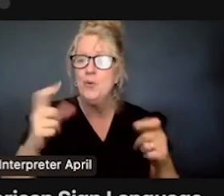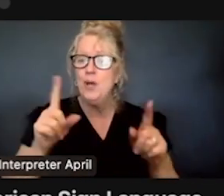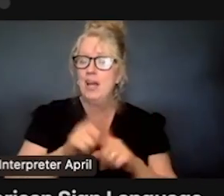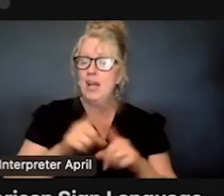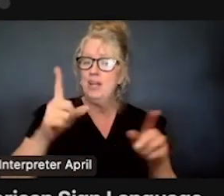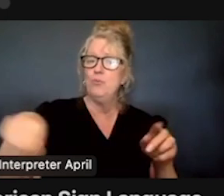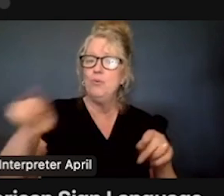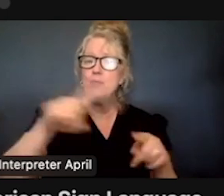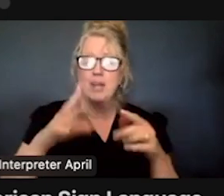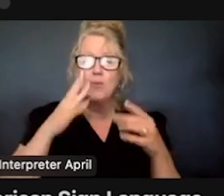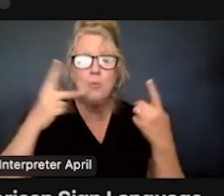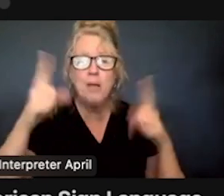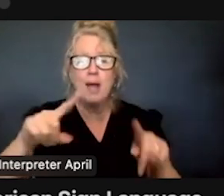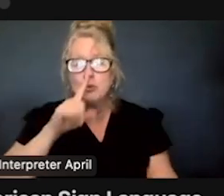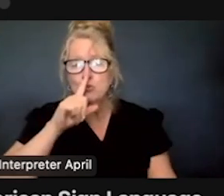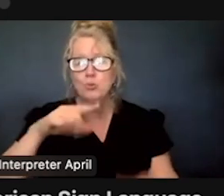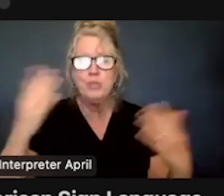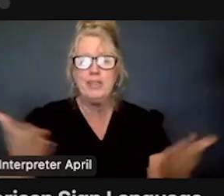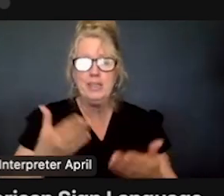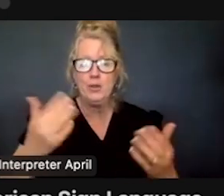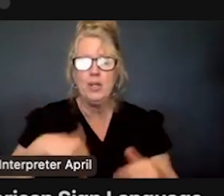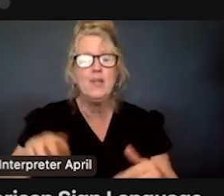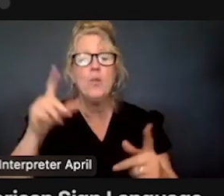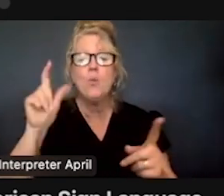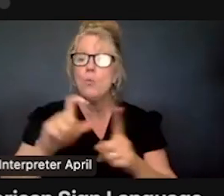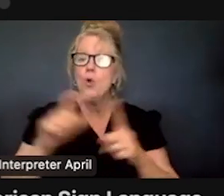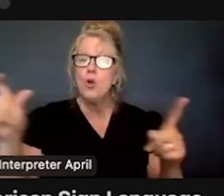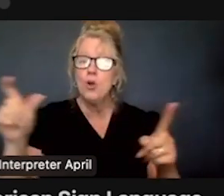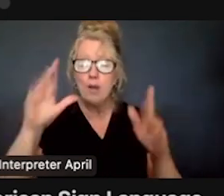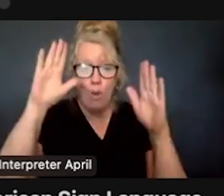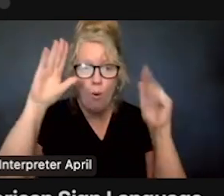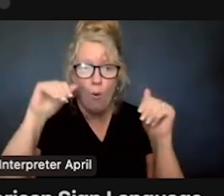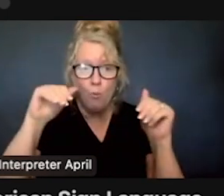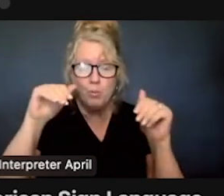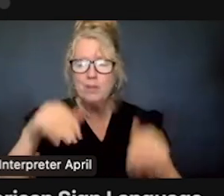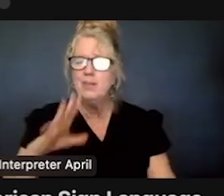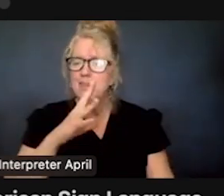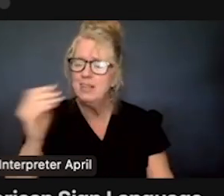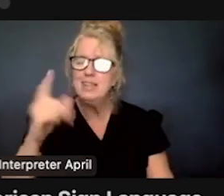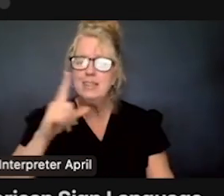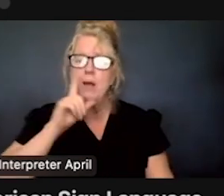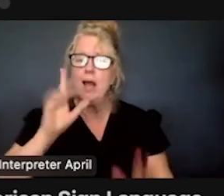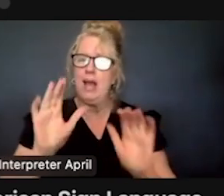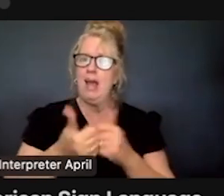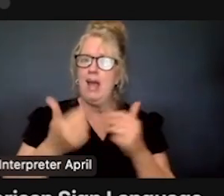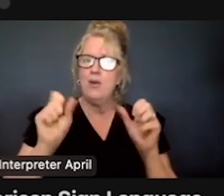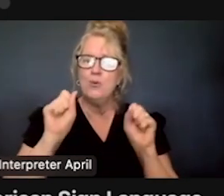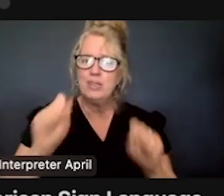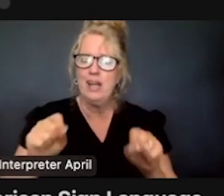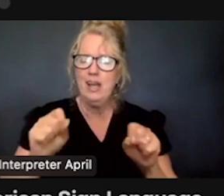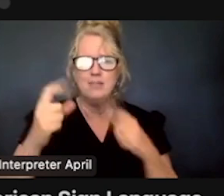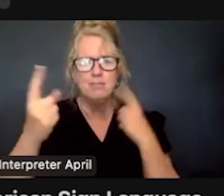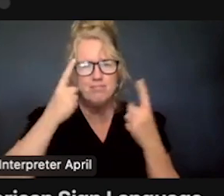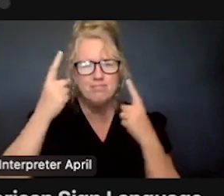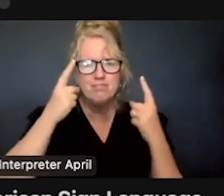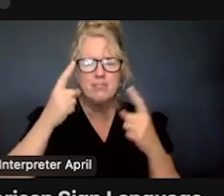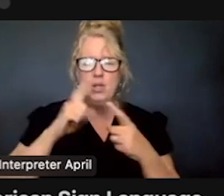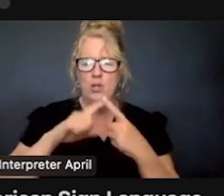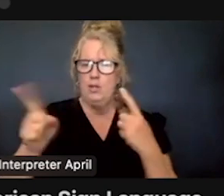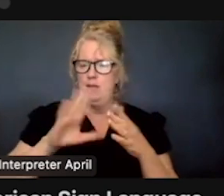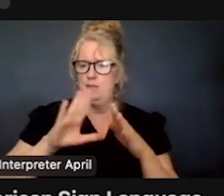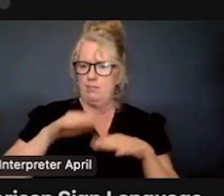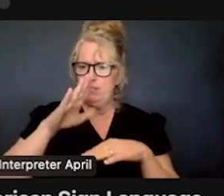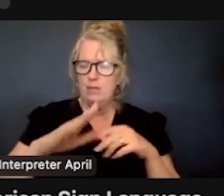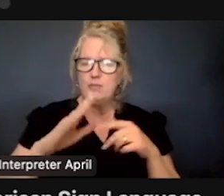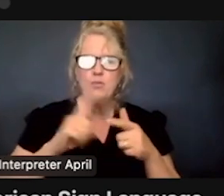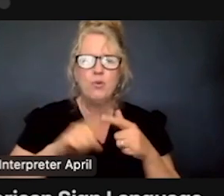in this, is the word hope. Hope is real, and hope is like how you kind of take one step and get to the next